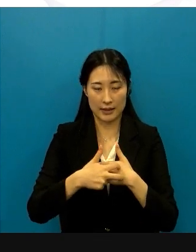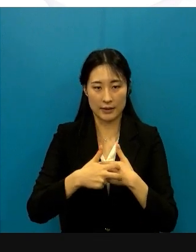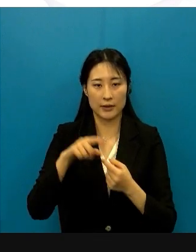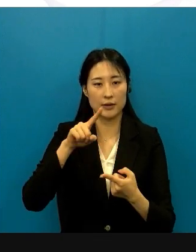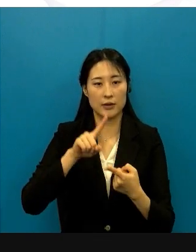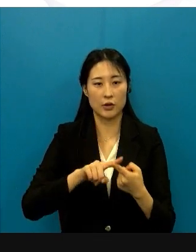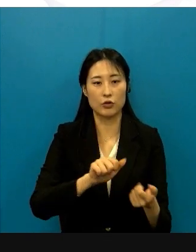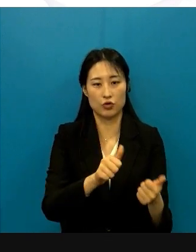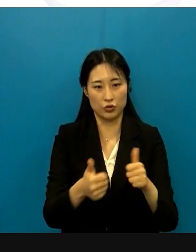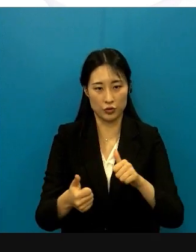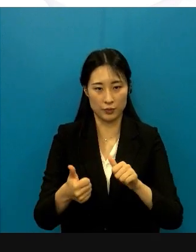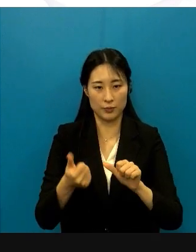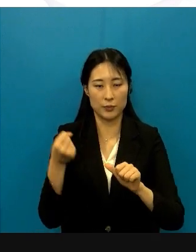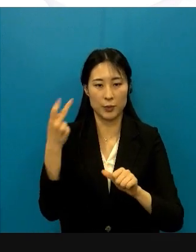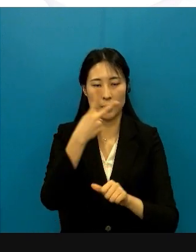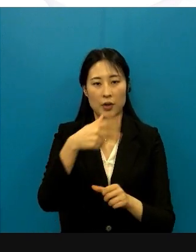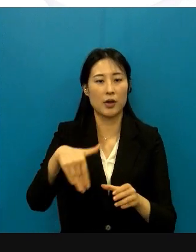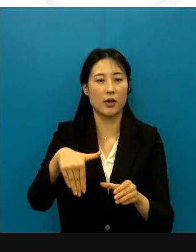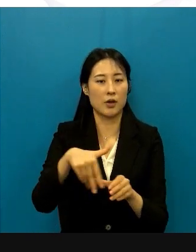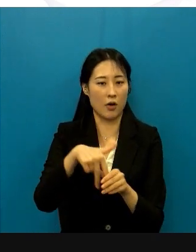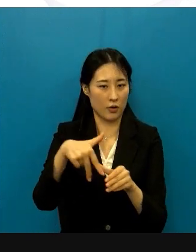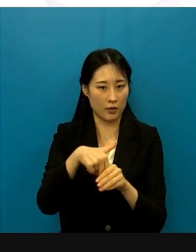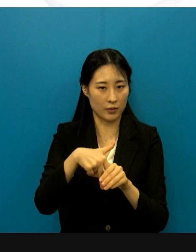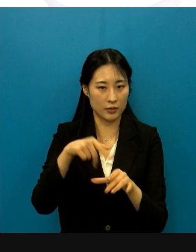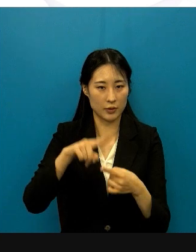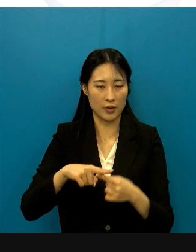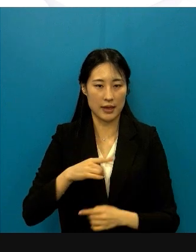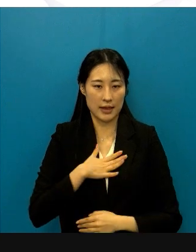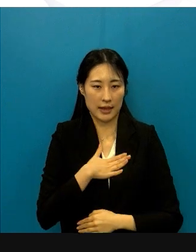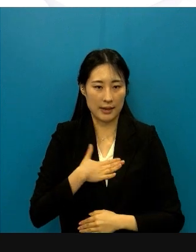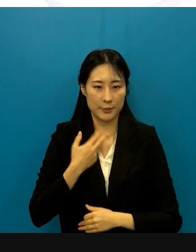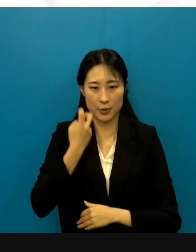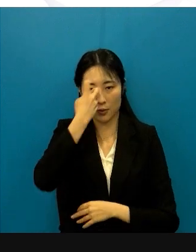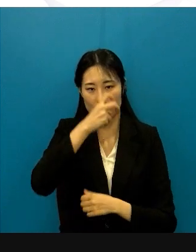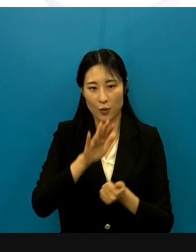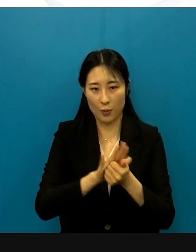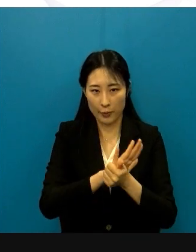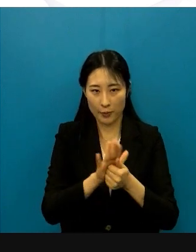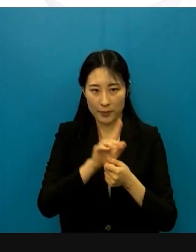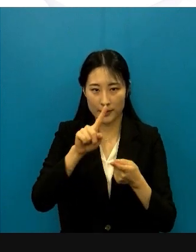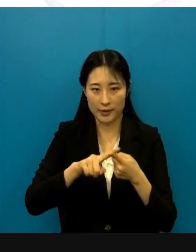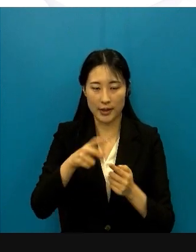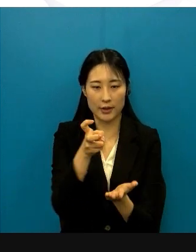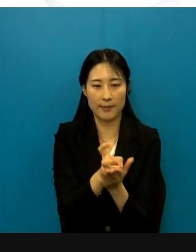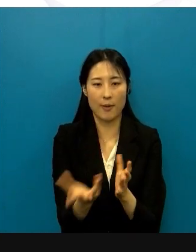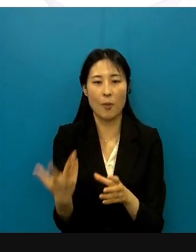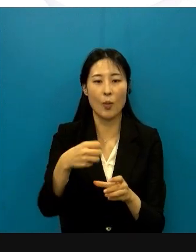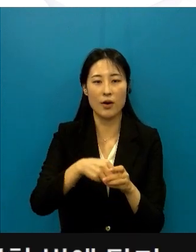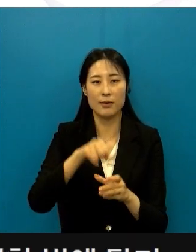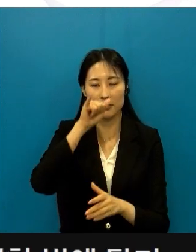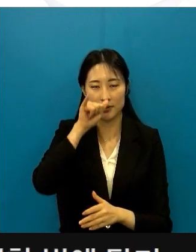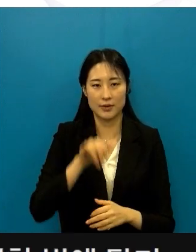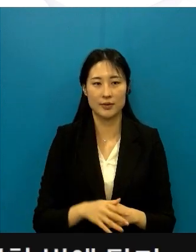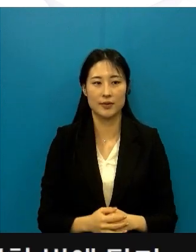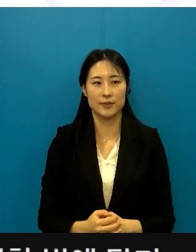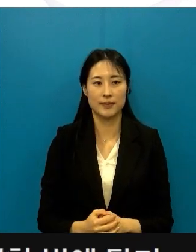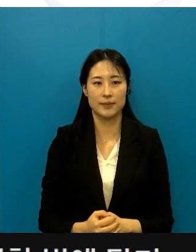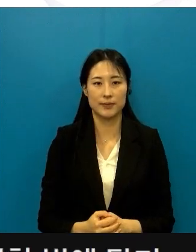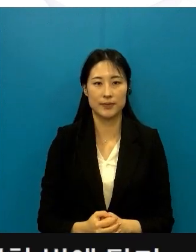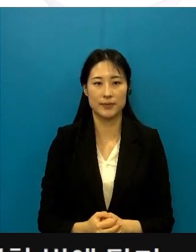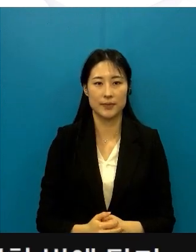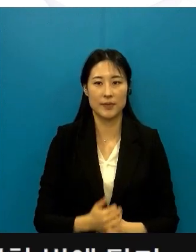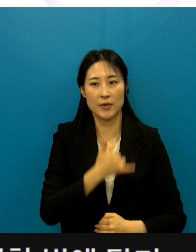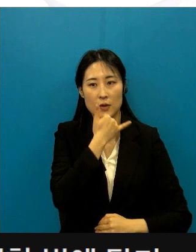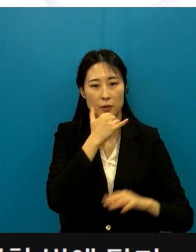So just to recap at this point, in England and Germany, the majority